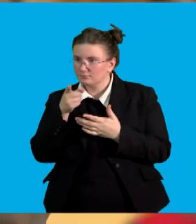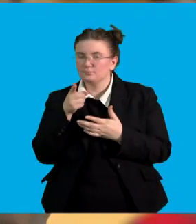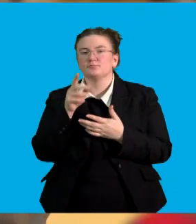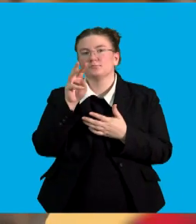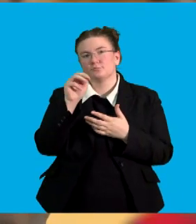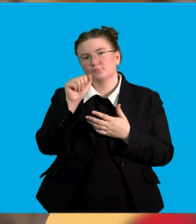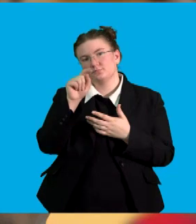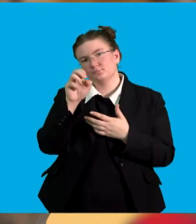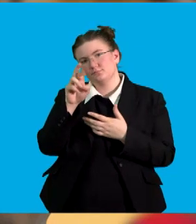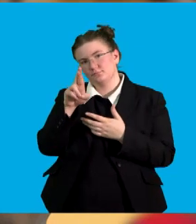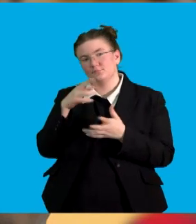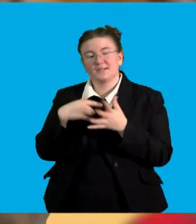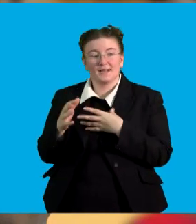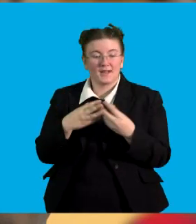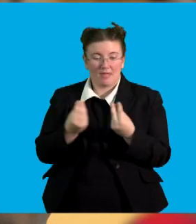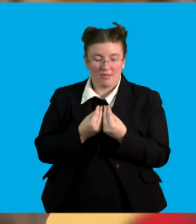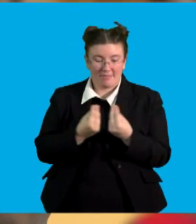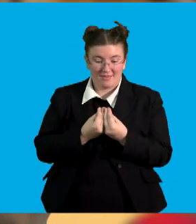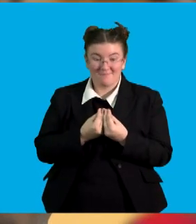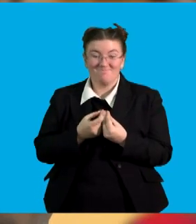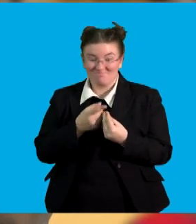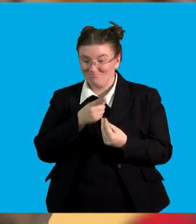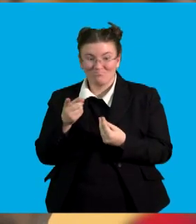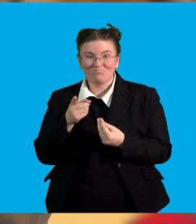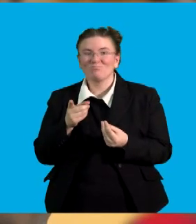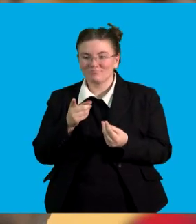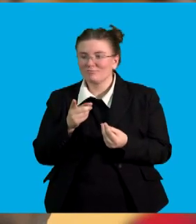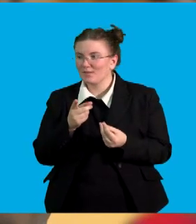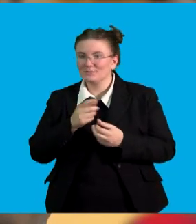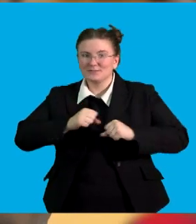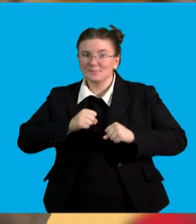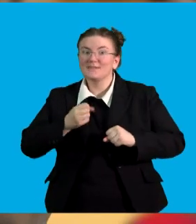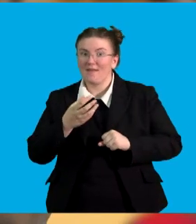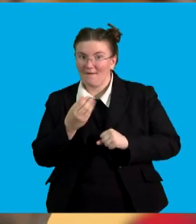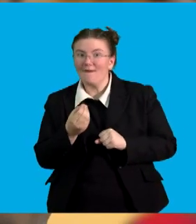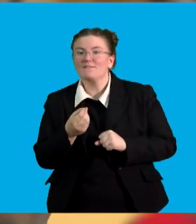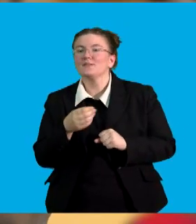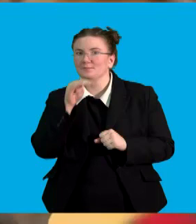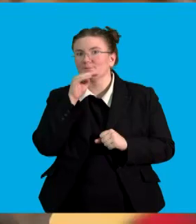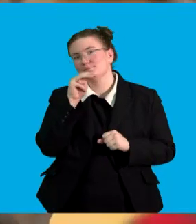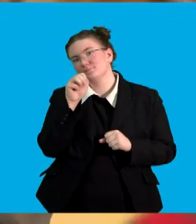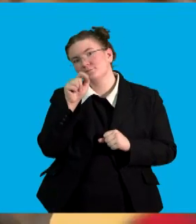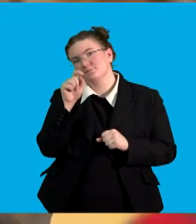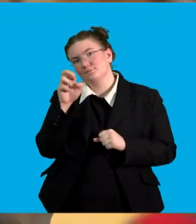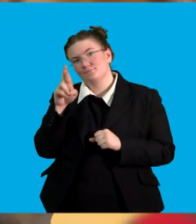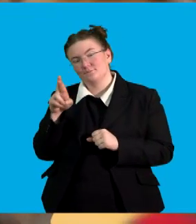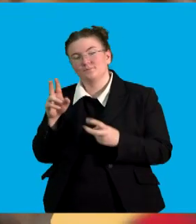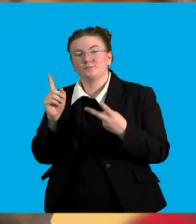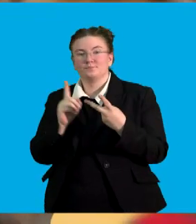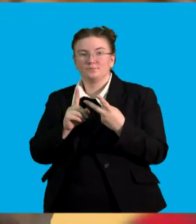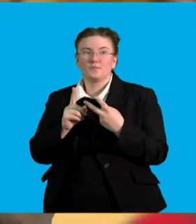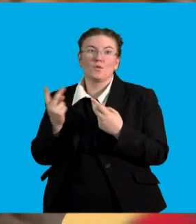is also matter. And then the particles that are making up the matter, they are always in a constant motion. So